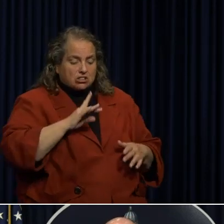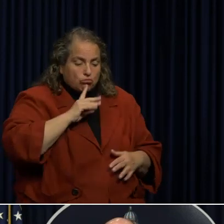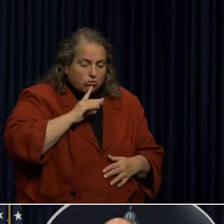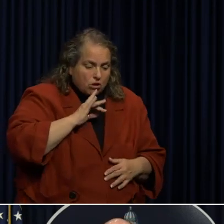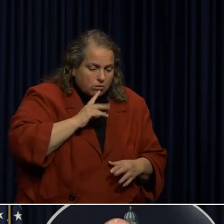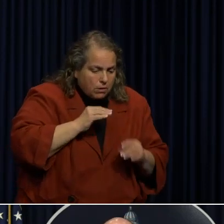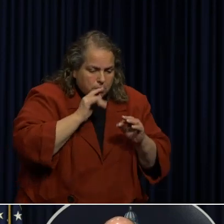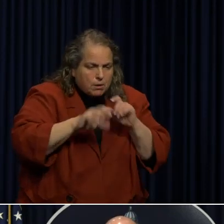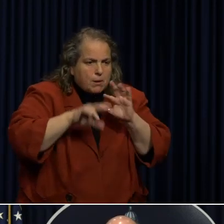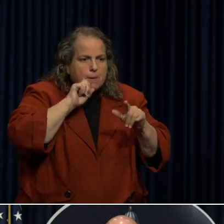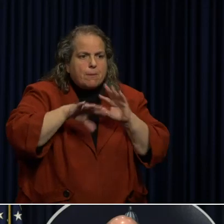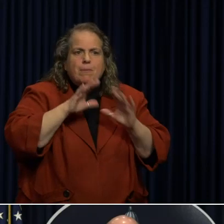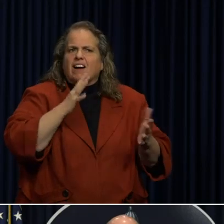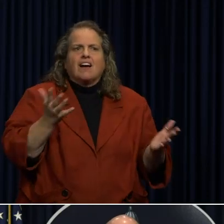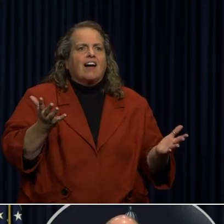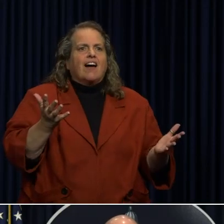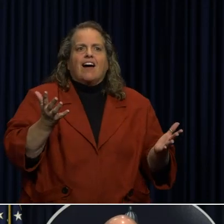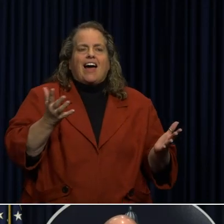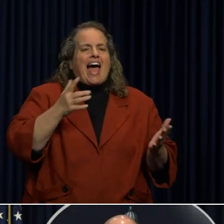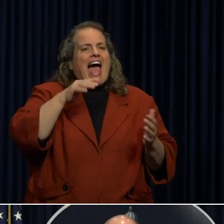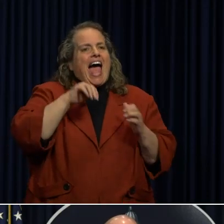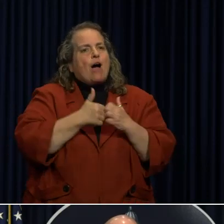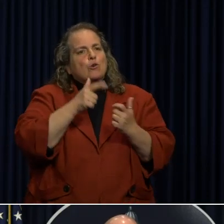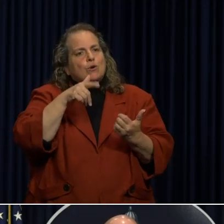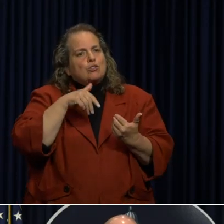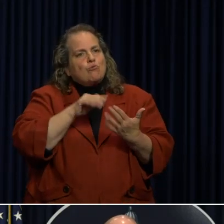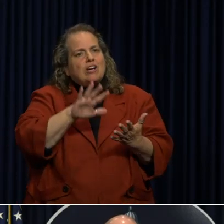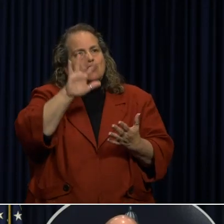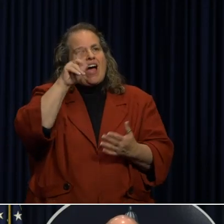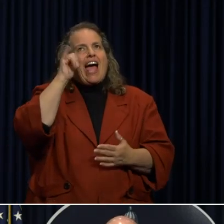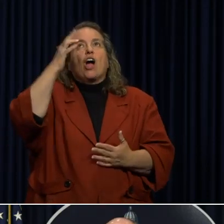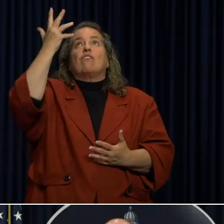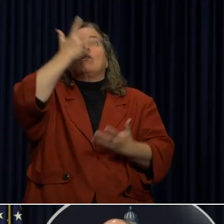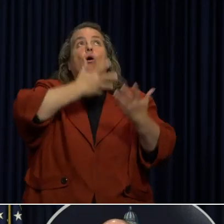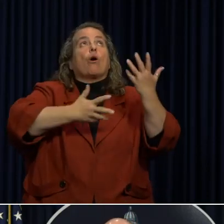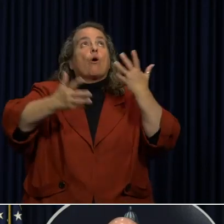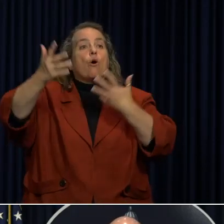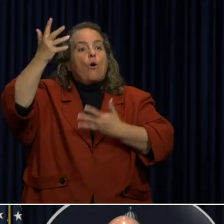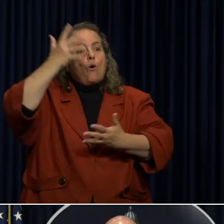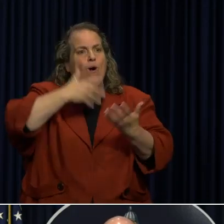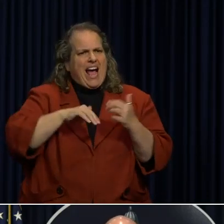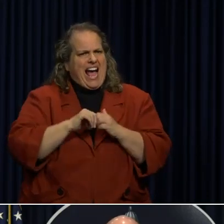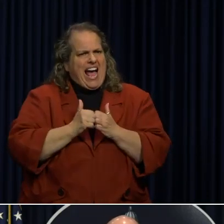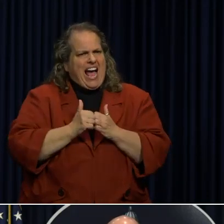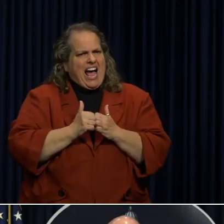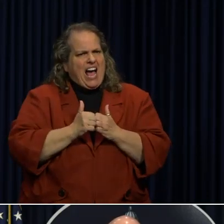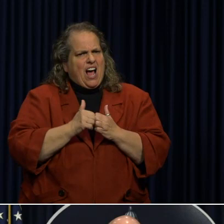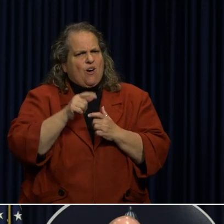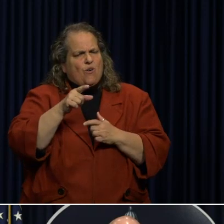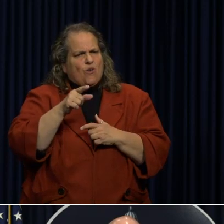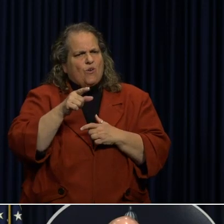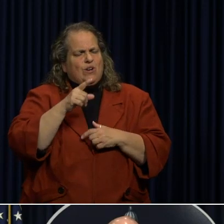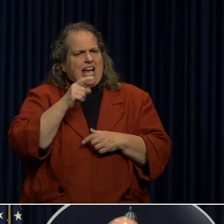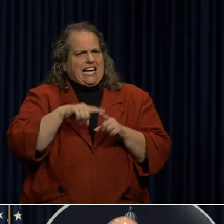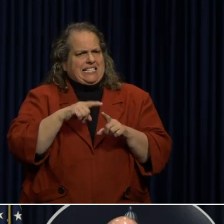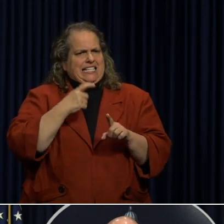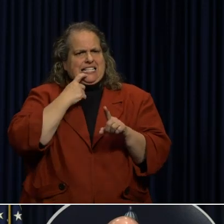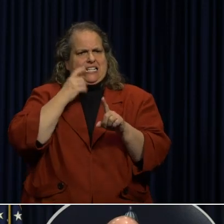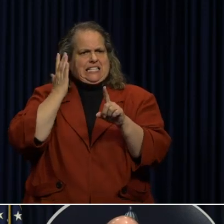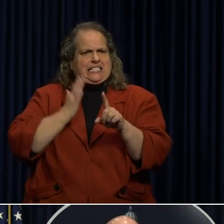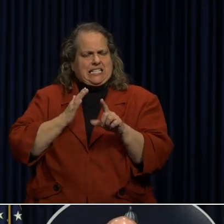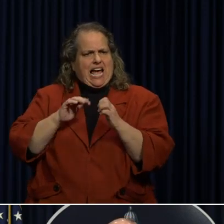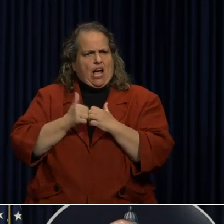And then I don't know how you address the airflow considerations in your office and how you address the enhanced surface cleaning